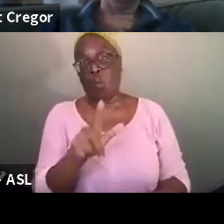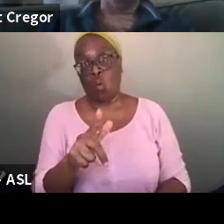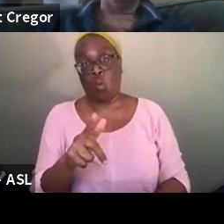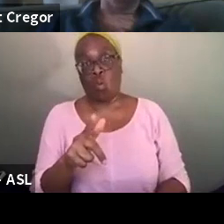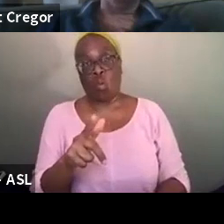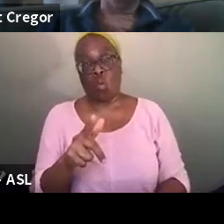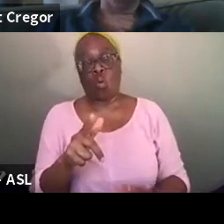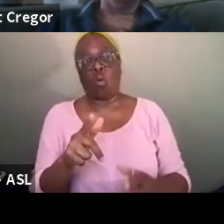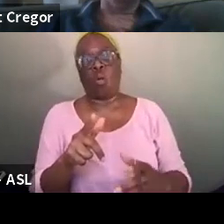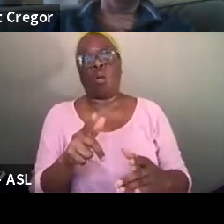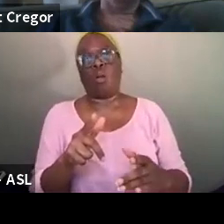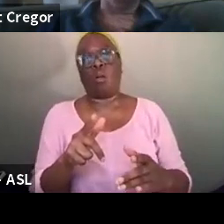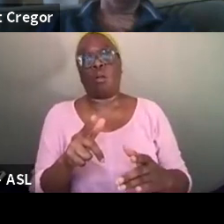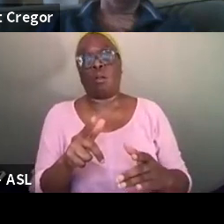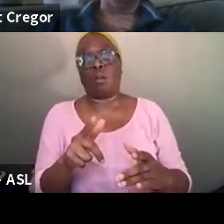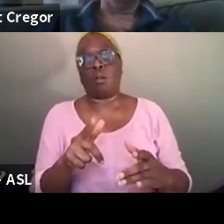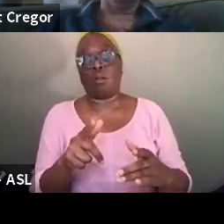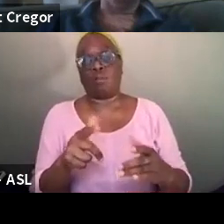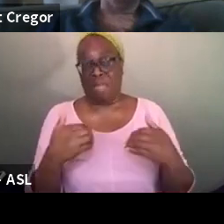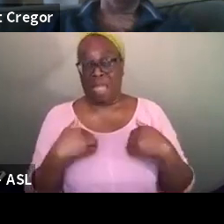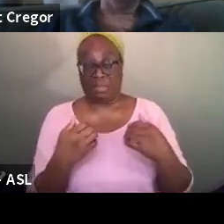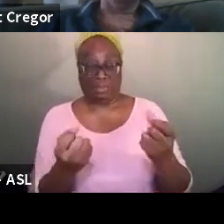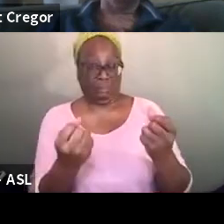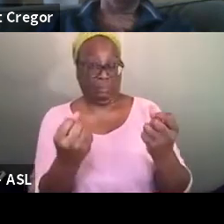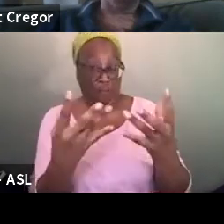falls into a series of options.